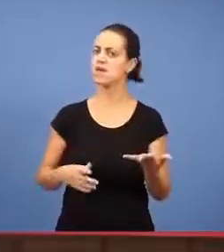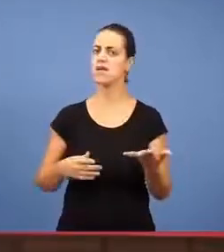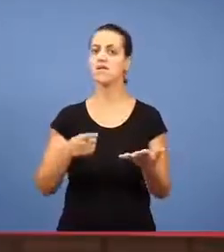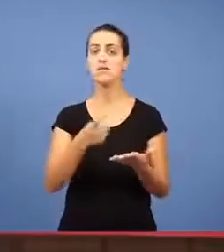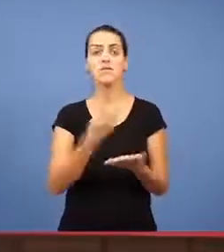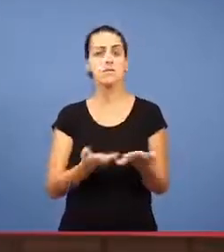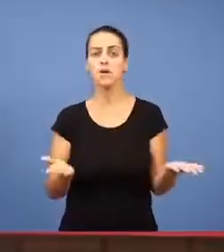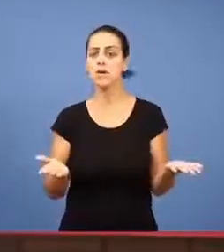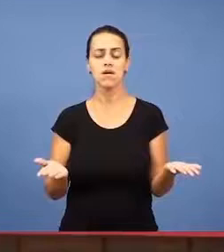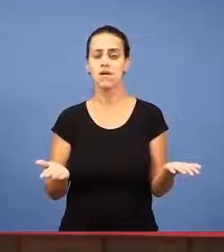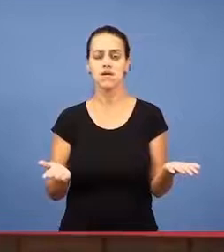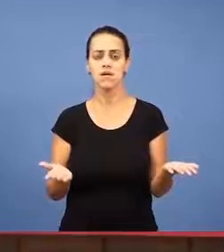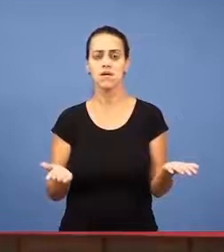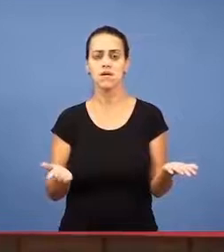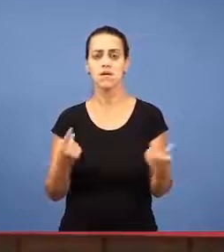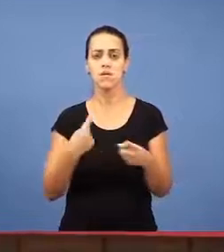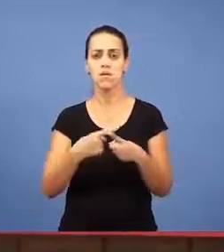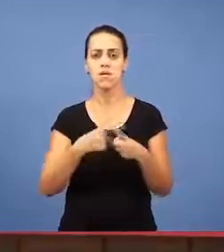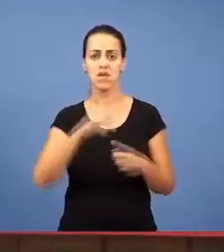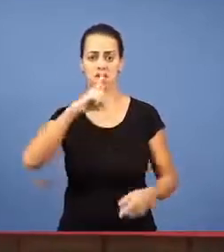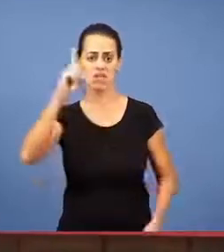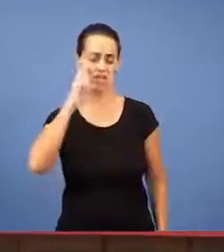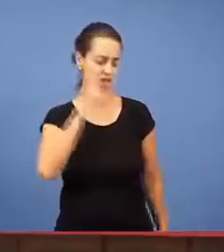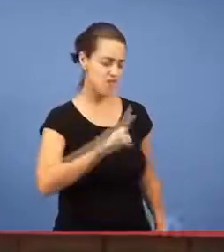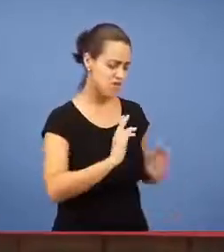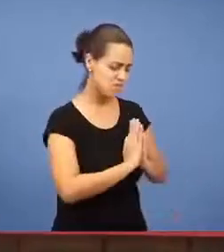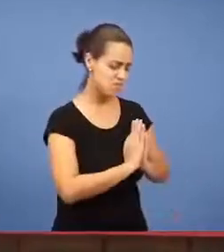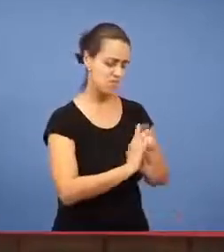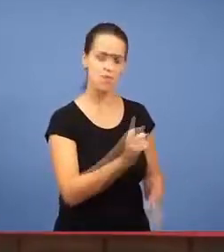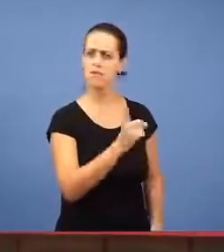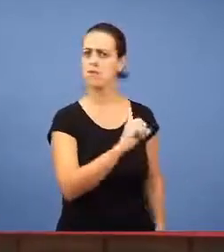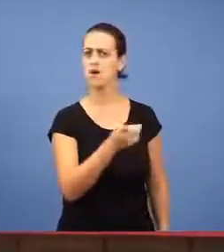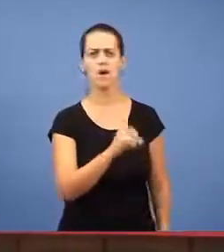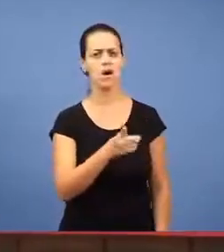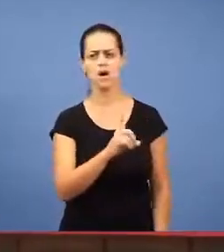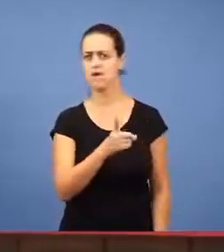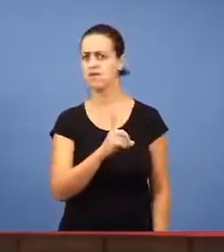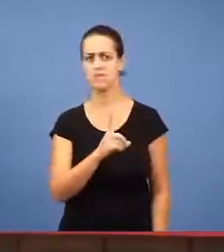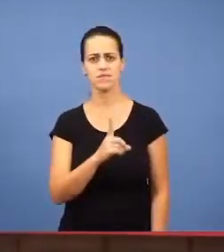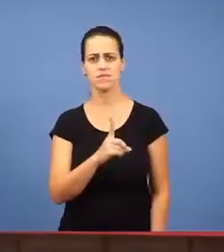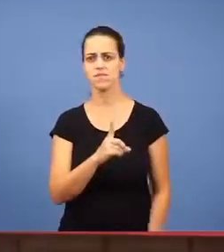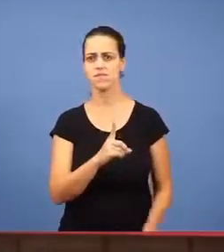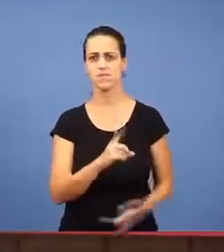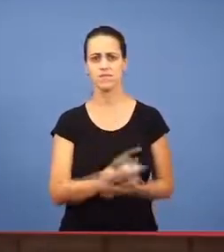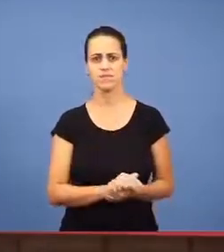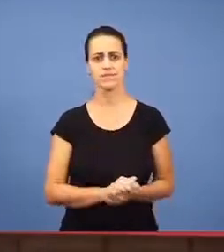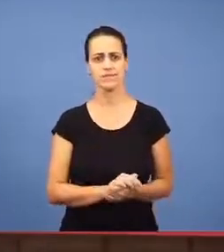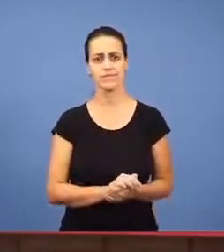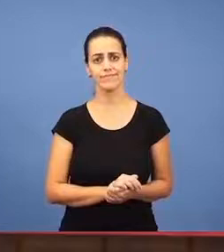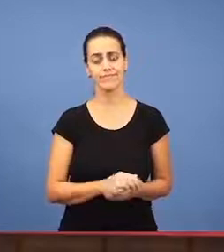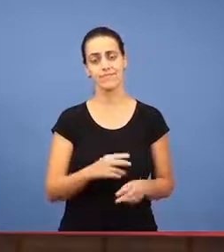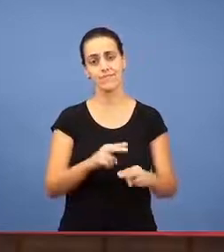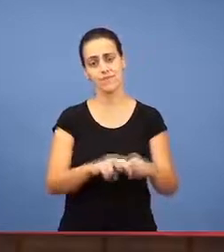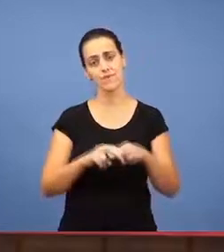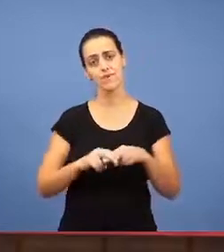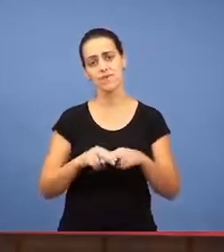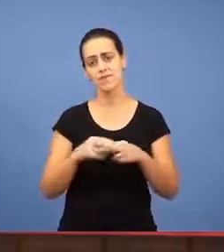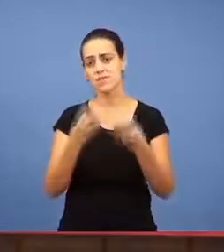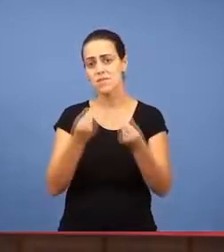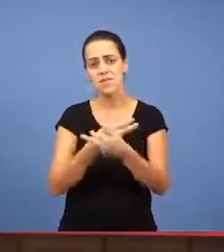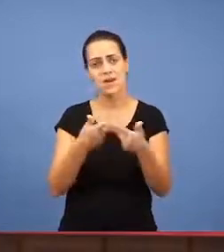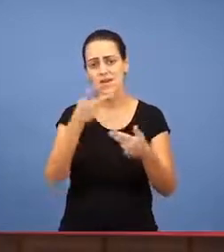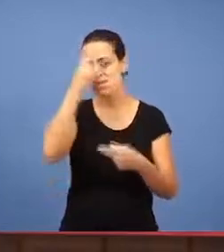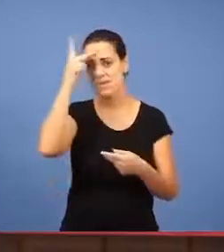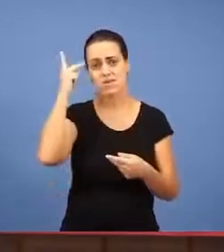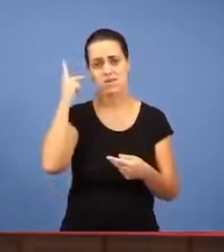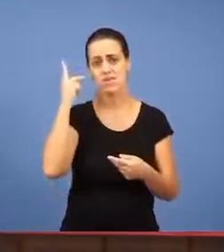God, and He doesn't answer. And today what you see is the prayer of many people, they are not